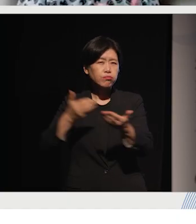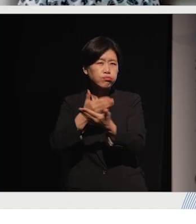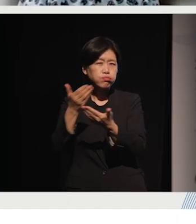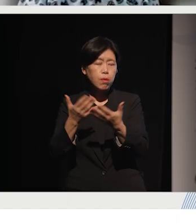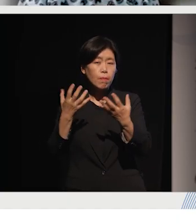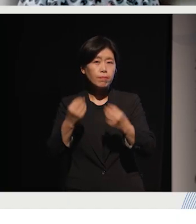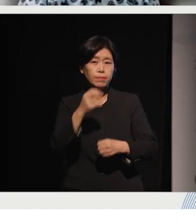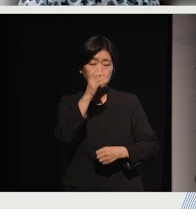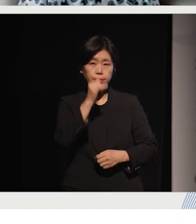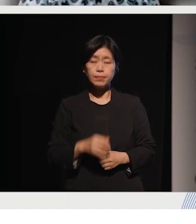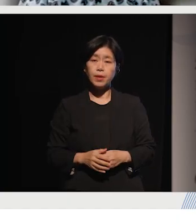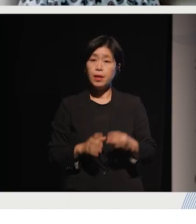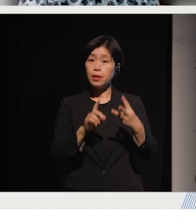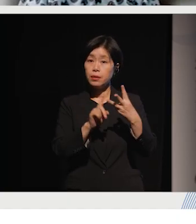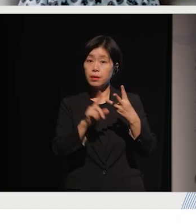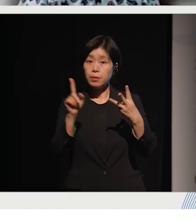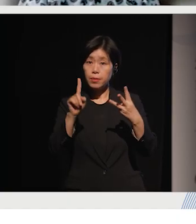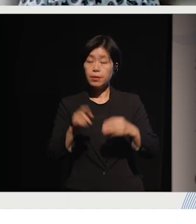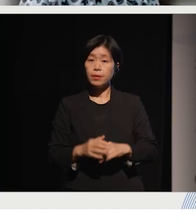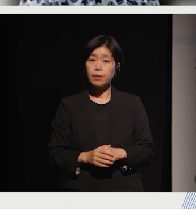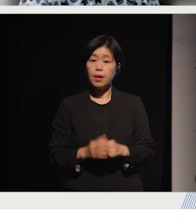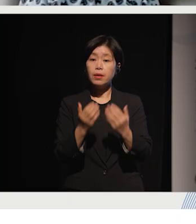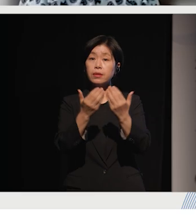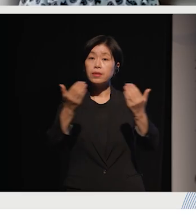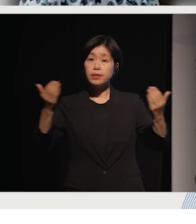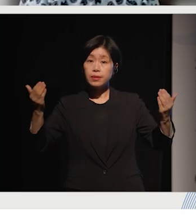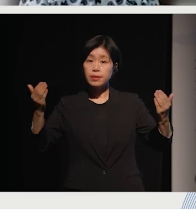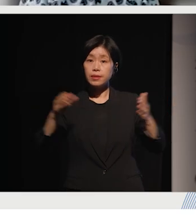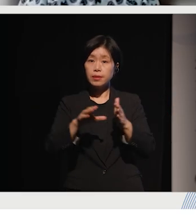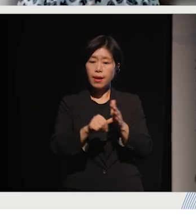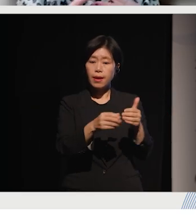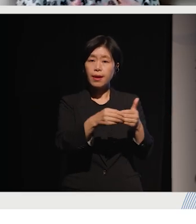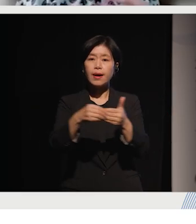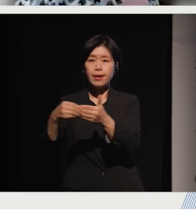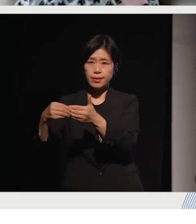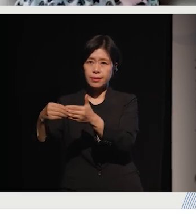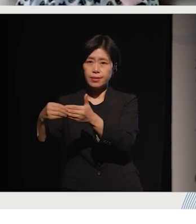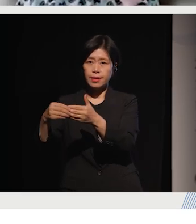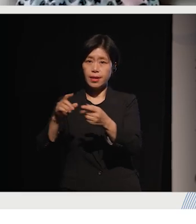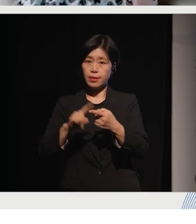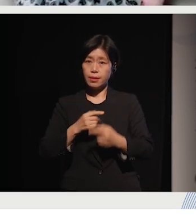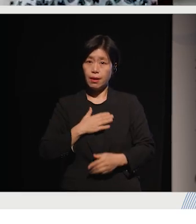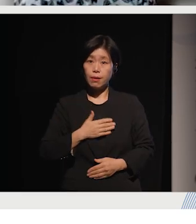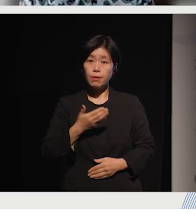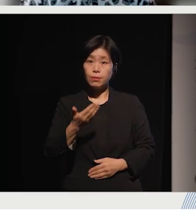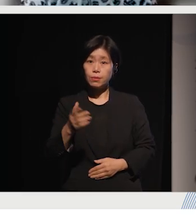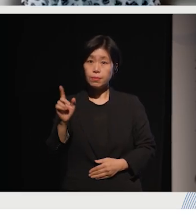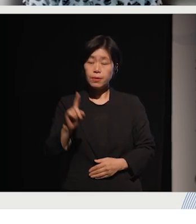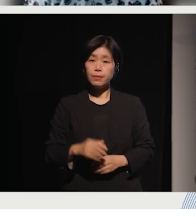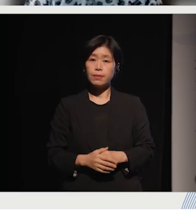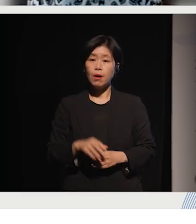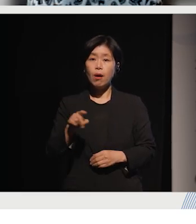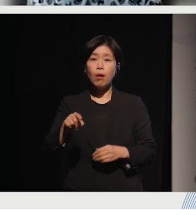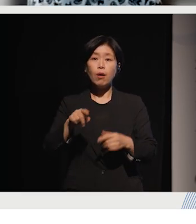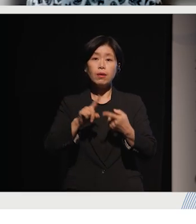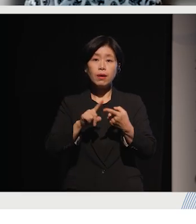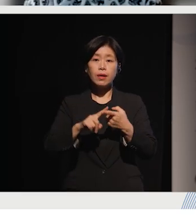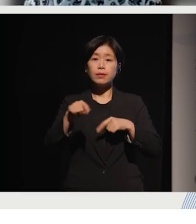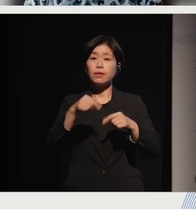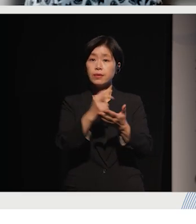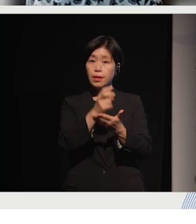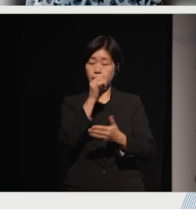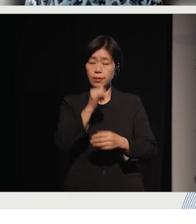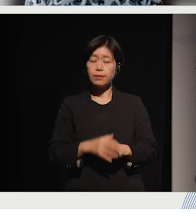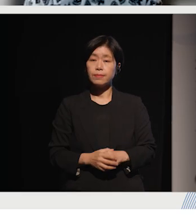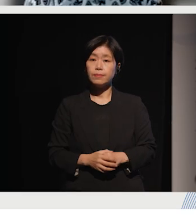more guidelines when we think about exhibition design, which are the Smithsonian Guidelines for Accessible Exhibition